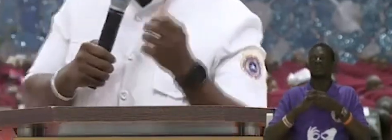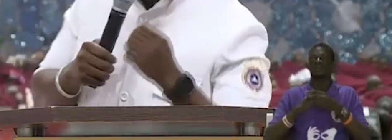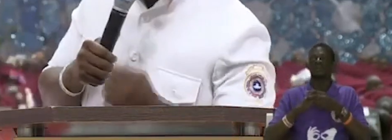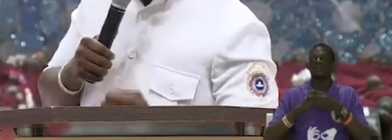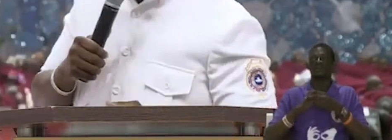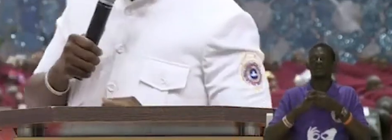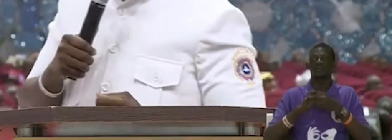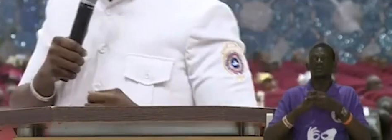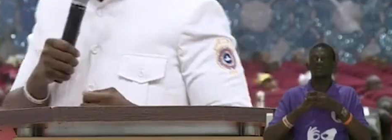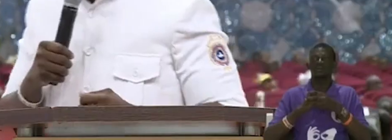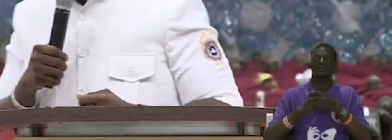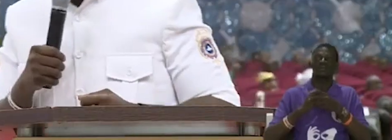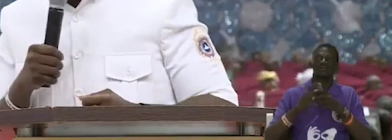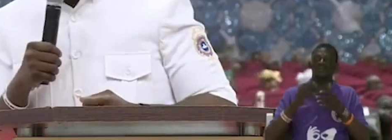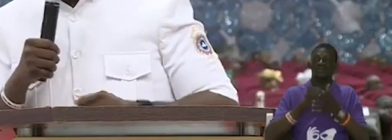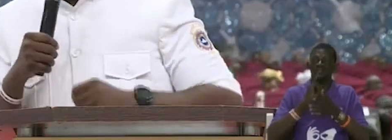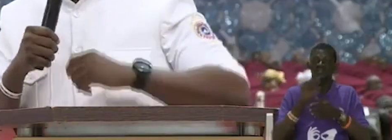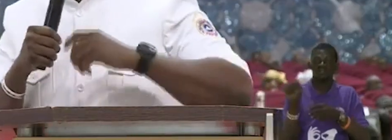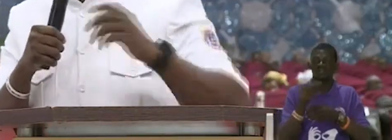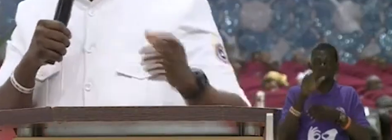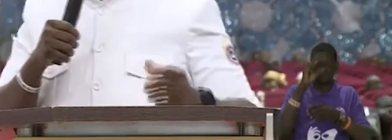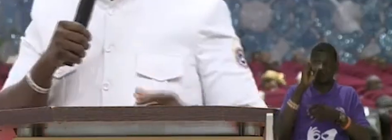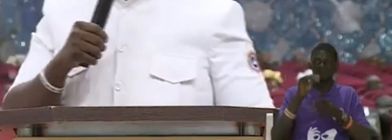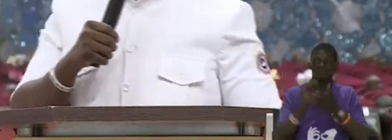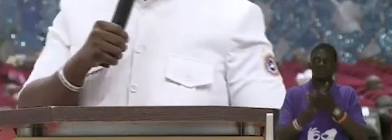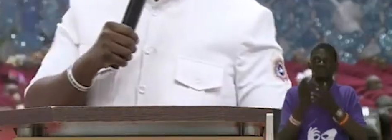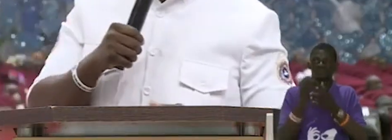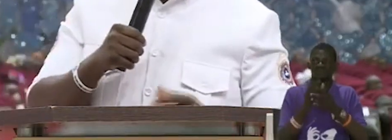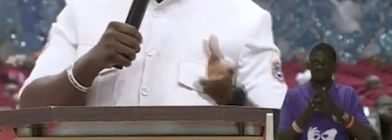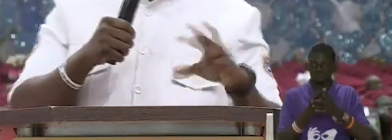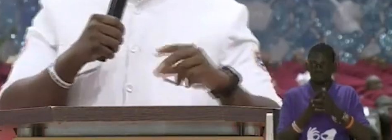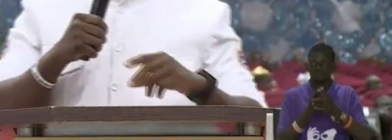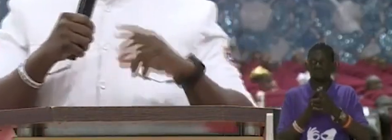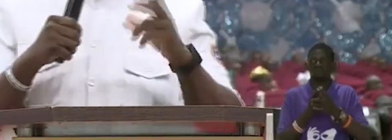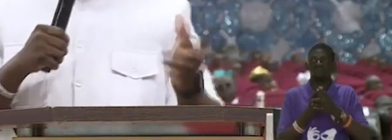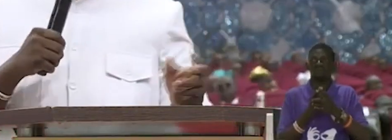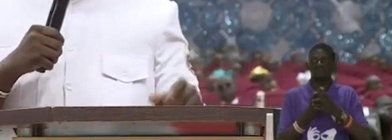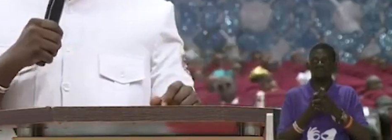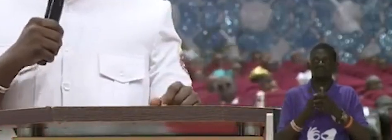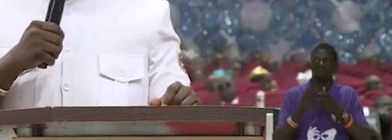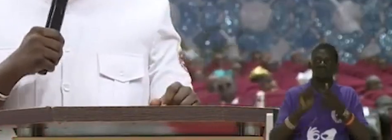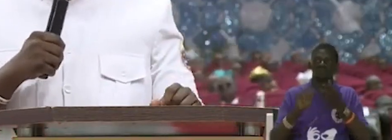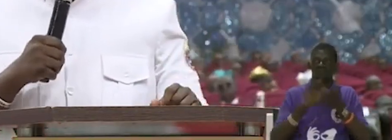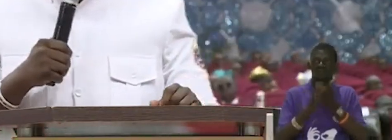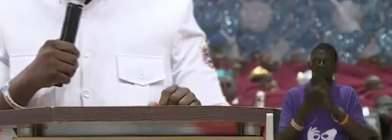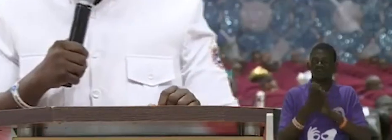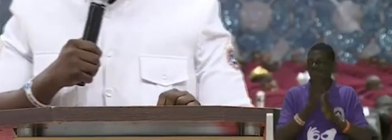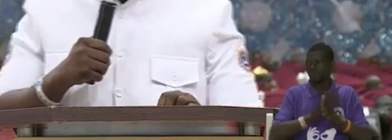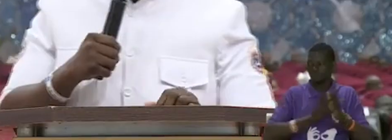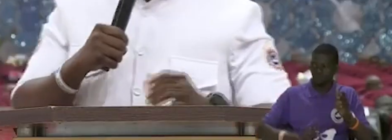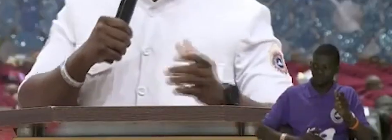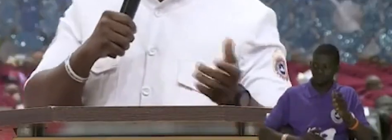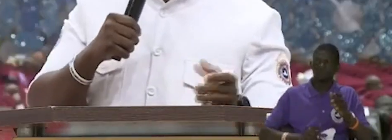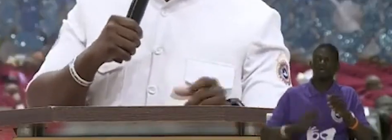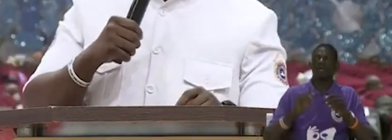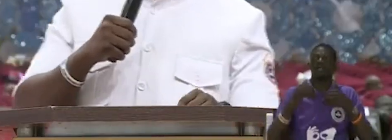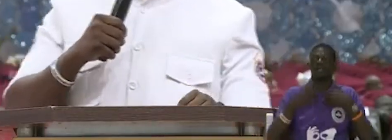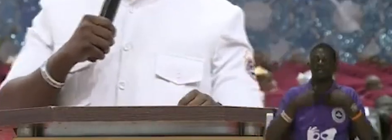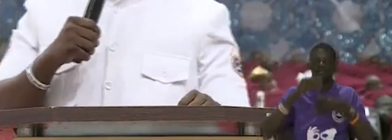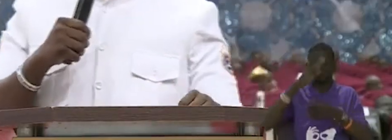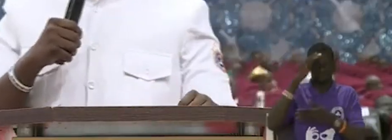It said about a man that was running out of his days. I switched the man to becoming a king. And he had a